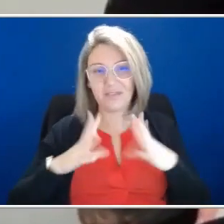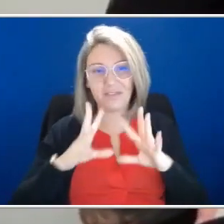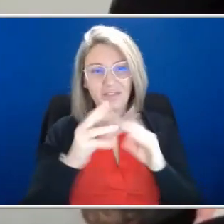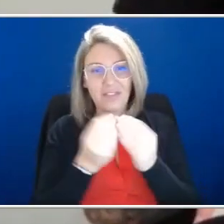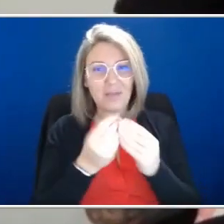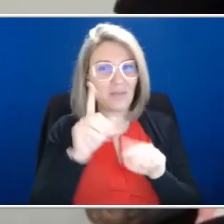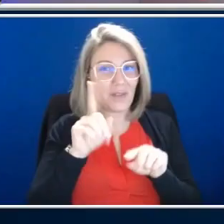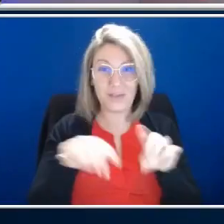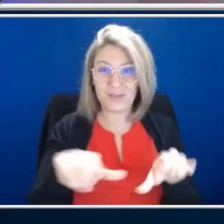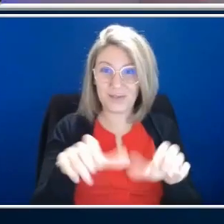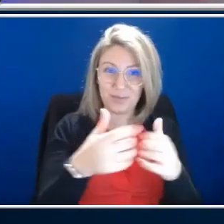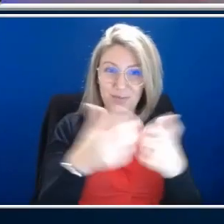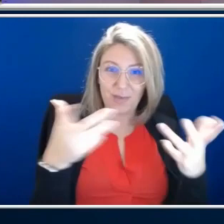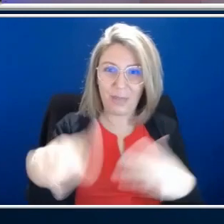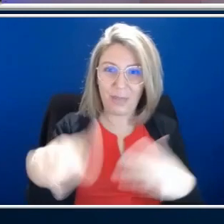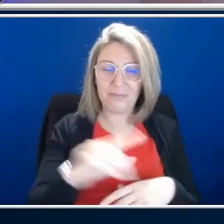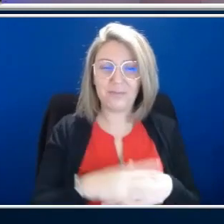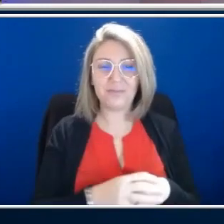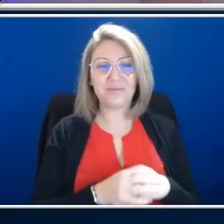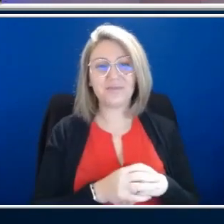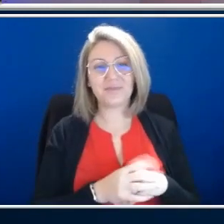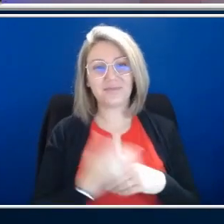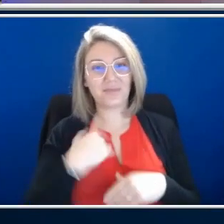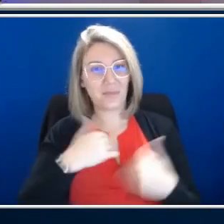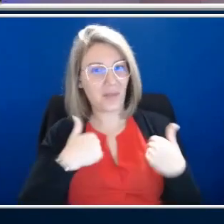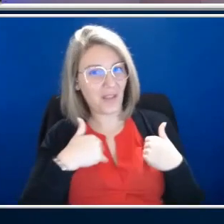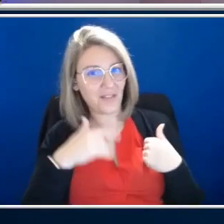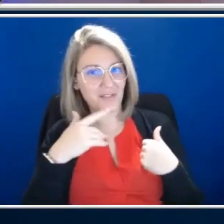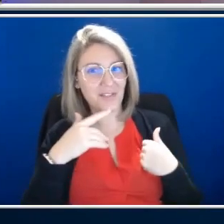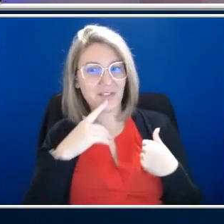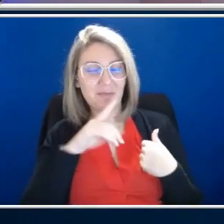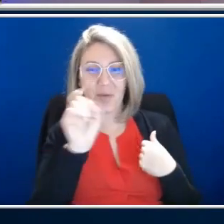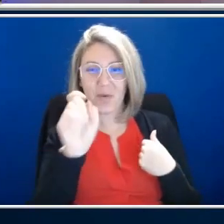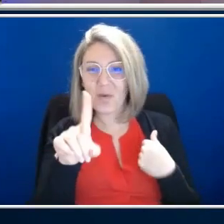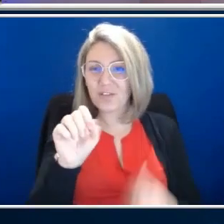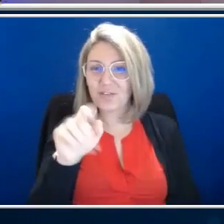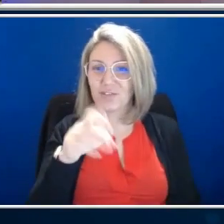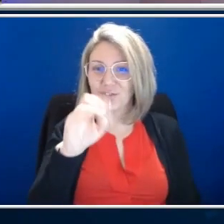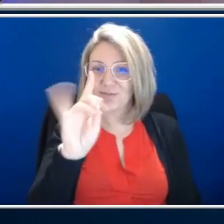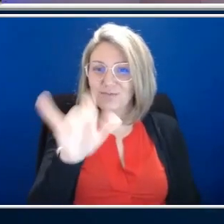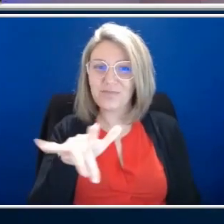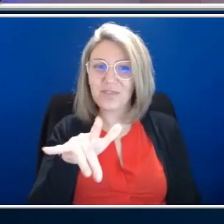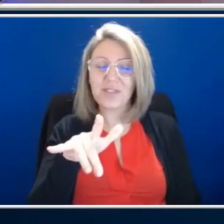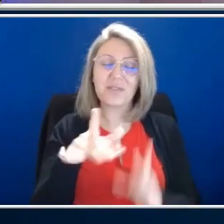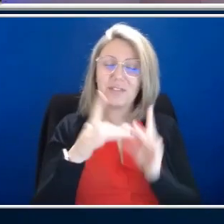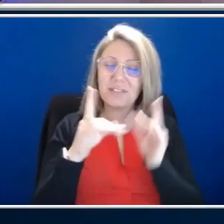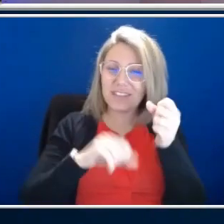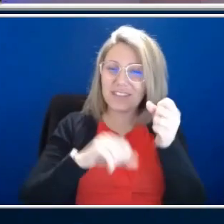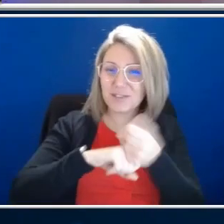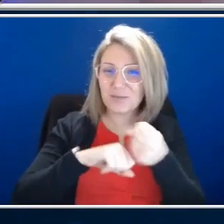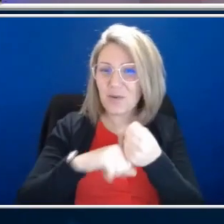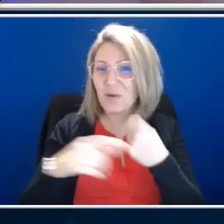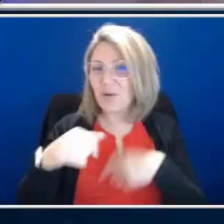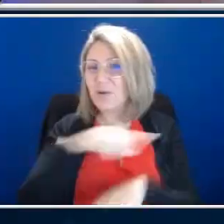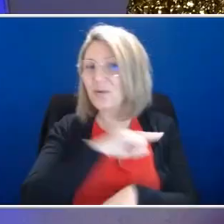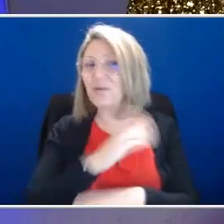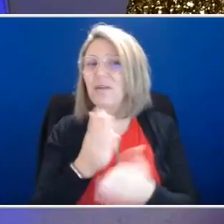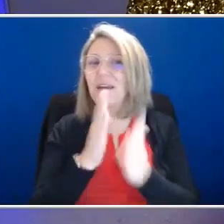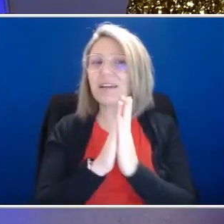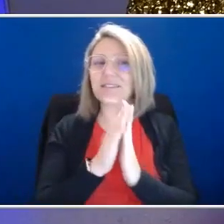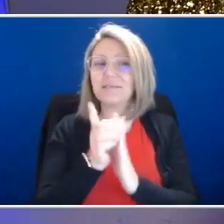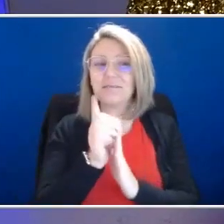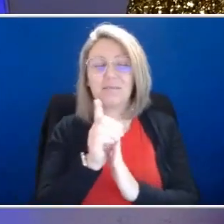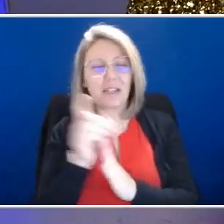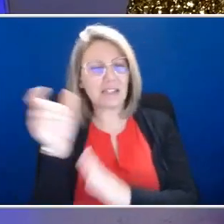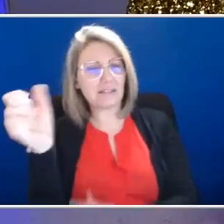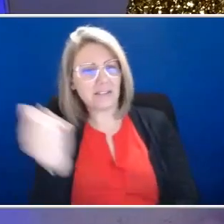them. Well, we have some questions for Shelby. Speaking of that support, Shelby, we're going to get to you in a minute. Dr. Garg, I want to bring you back in. Initially,